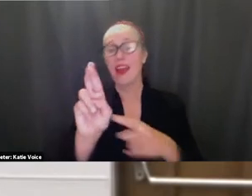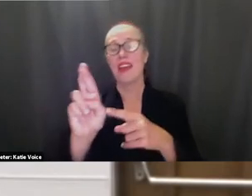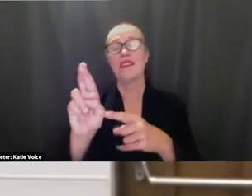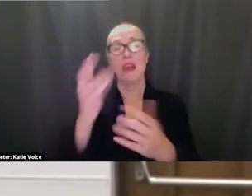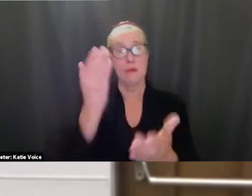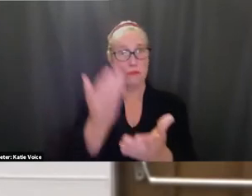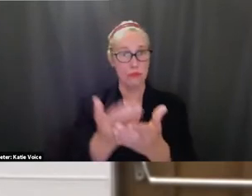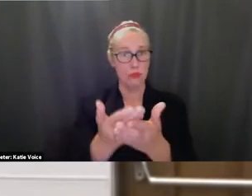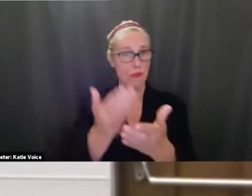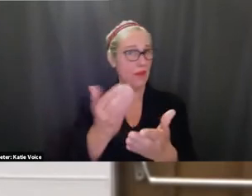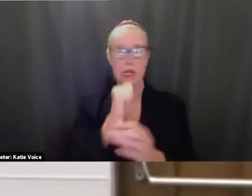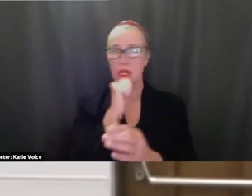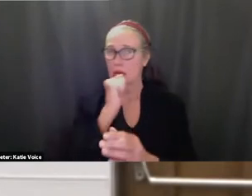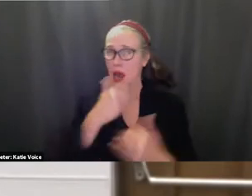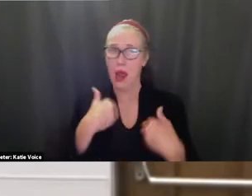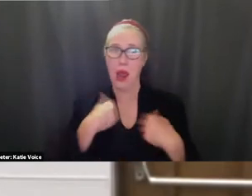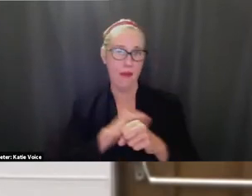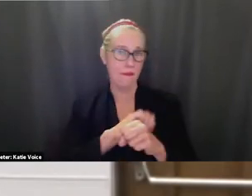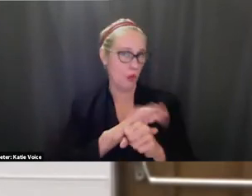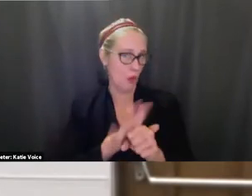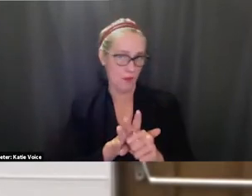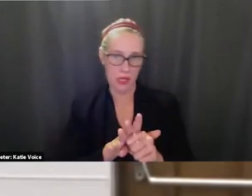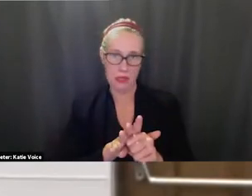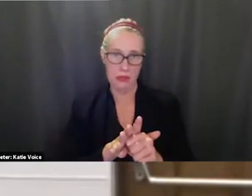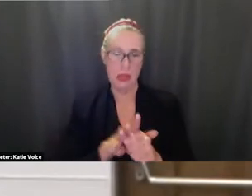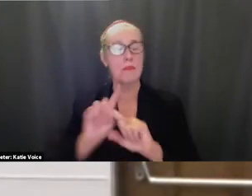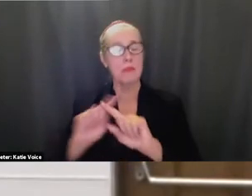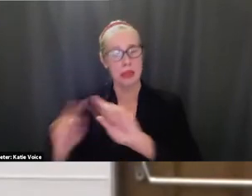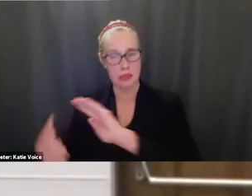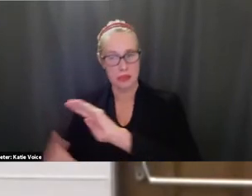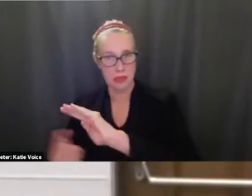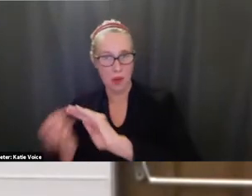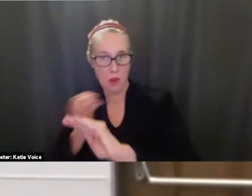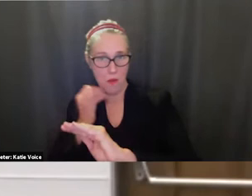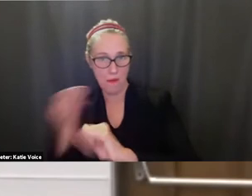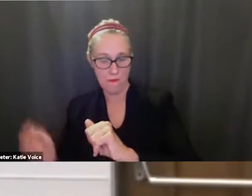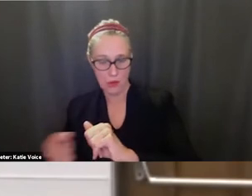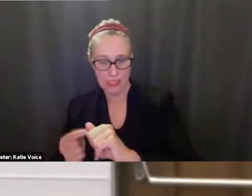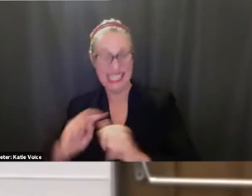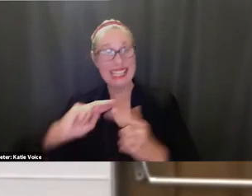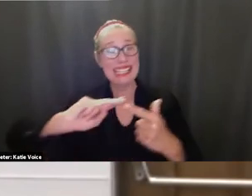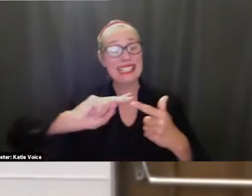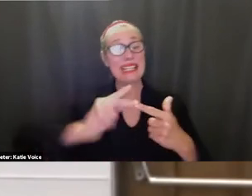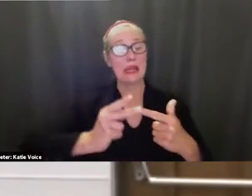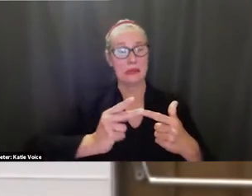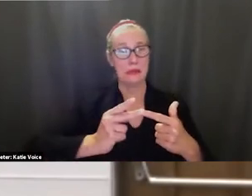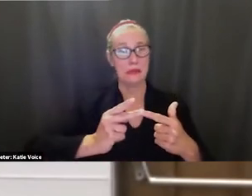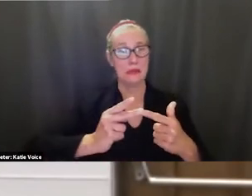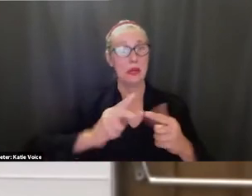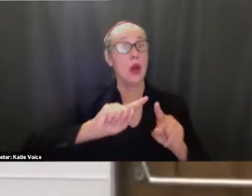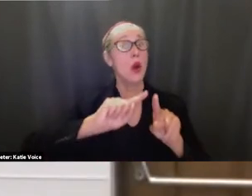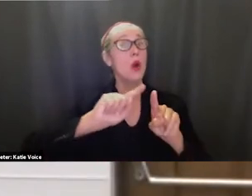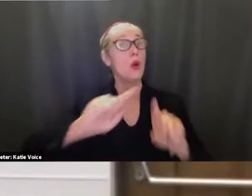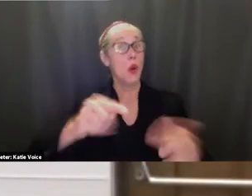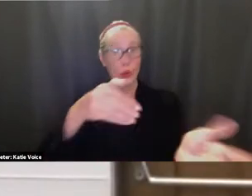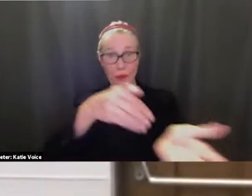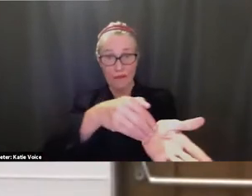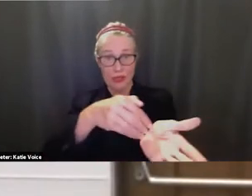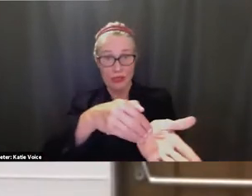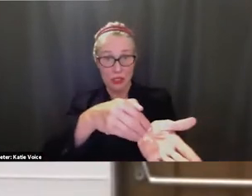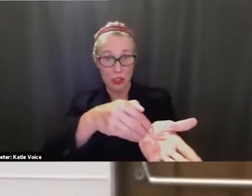um do not have covid the second thing is that they go to a physician